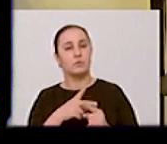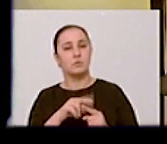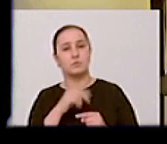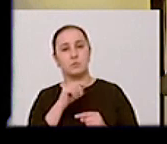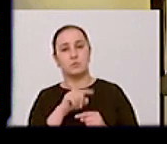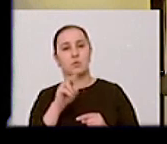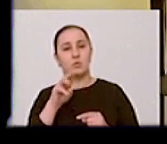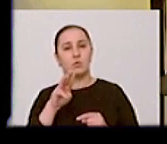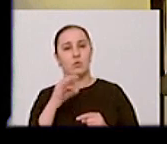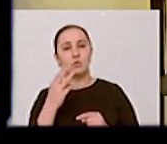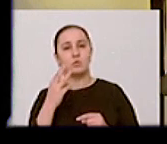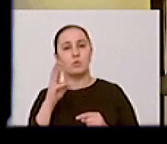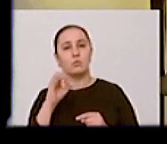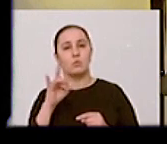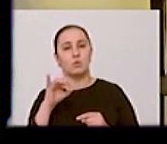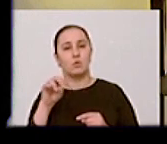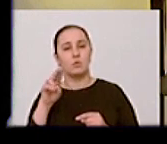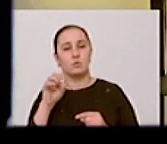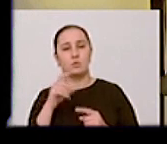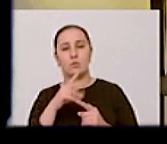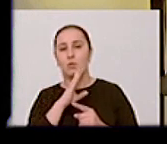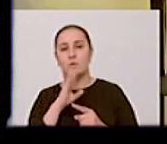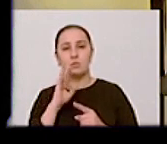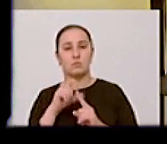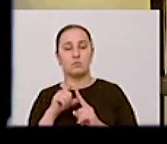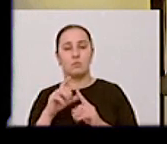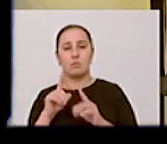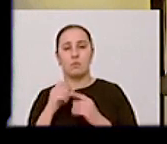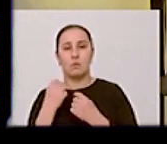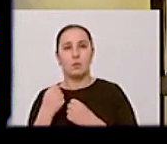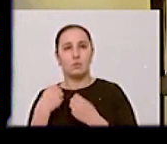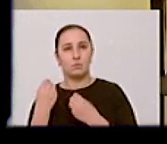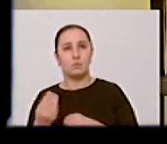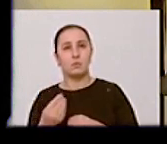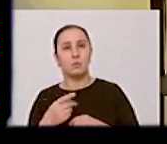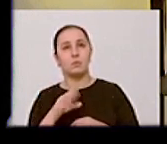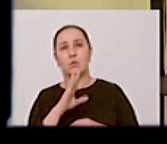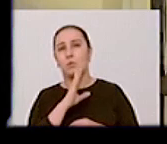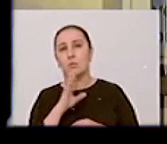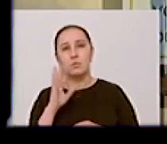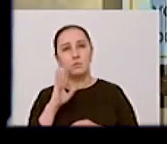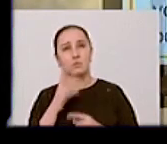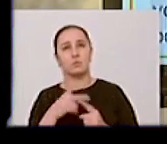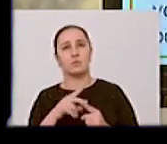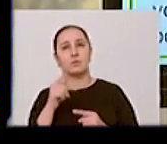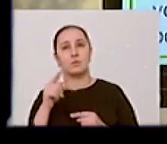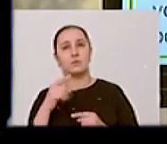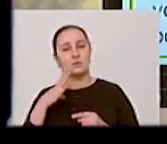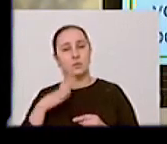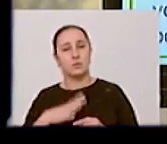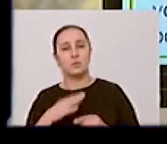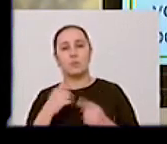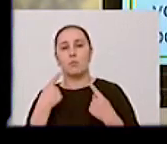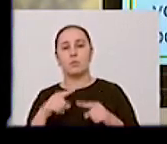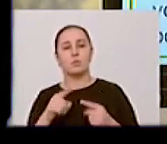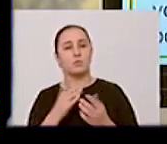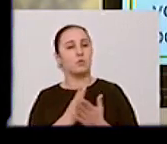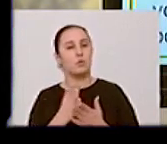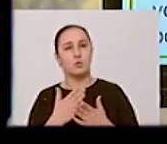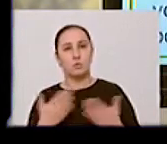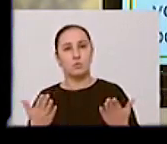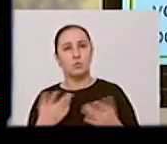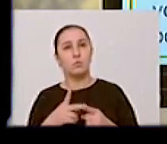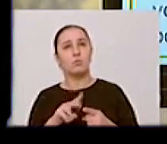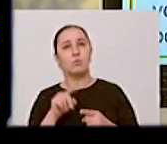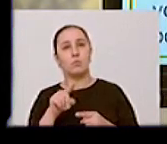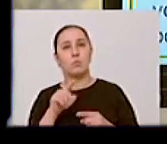ya'ni Toshmurodning onasiga shunday dalda beradi. Onajon, sizga sabrdan boshqa chora yo'q.